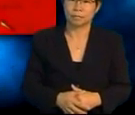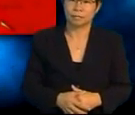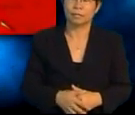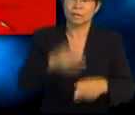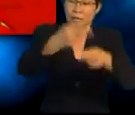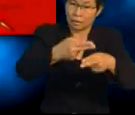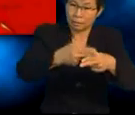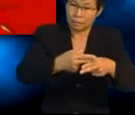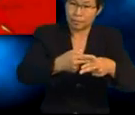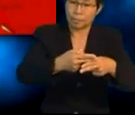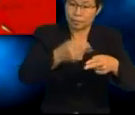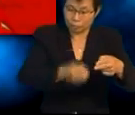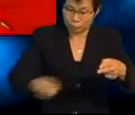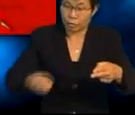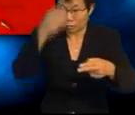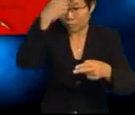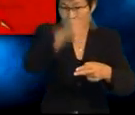It's called the